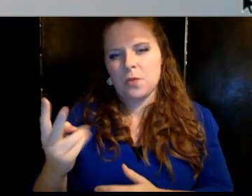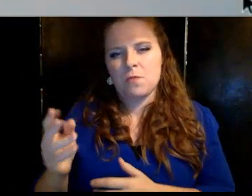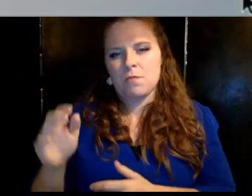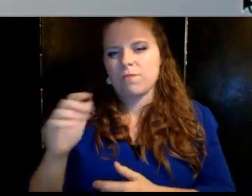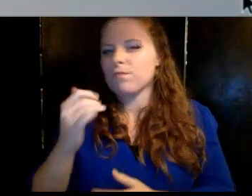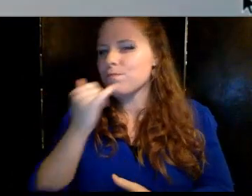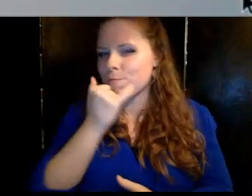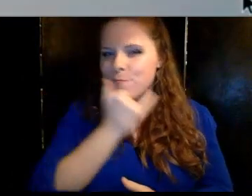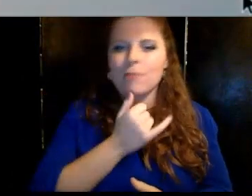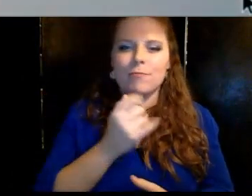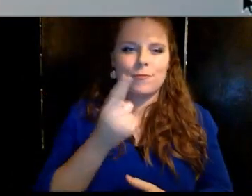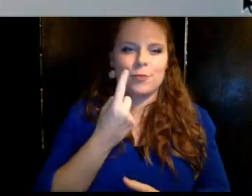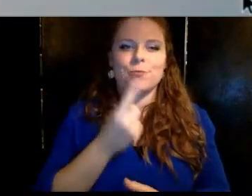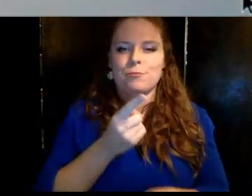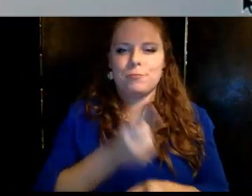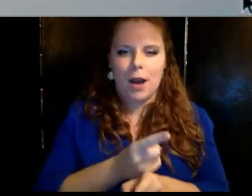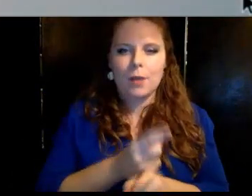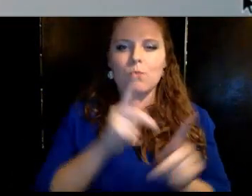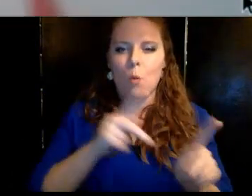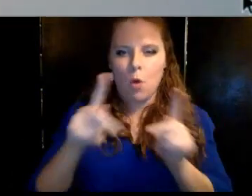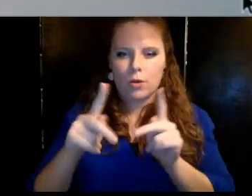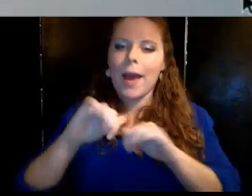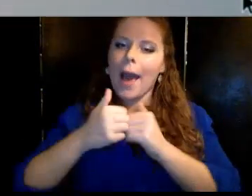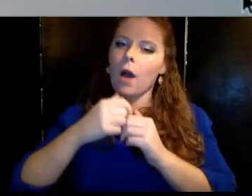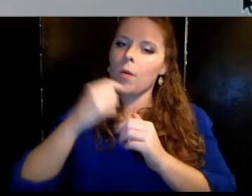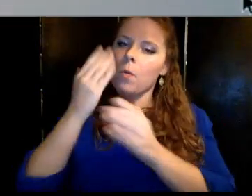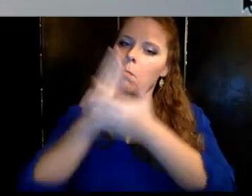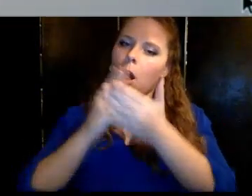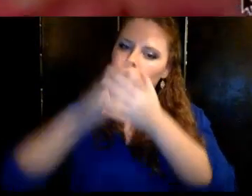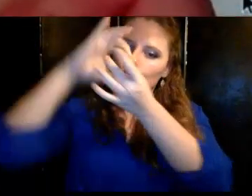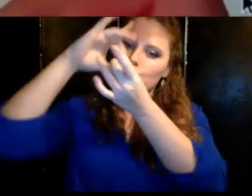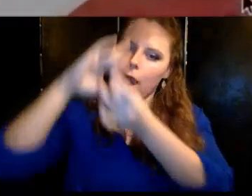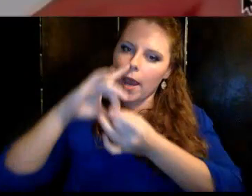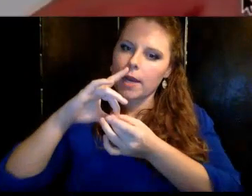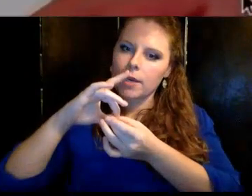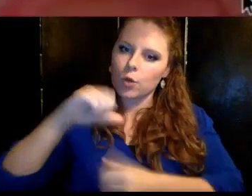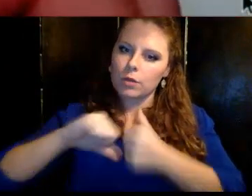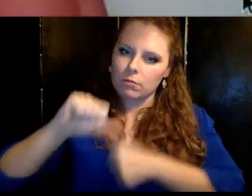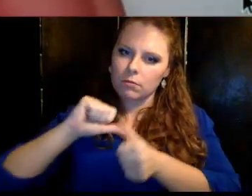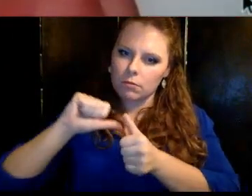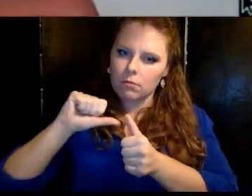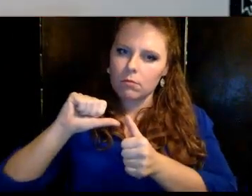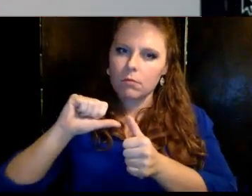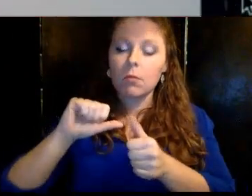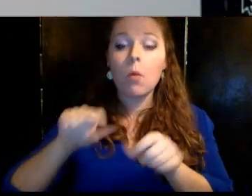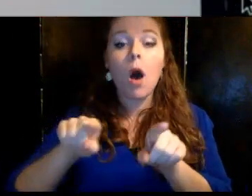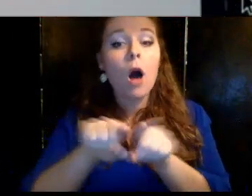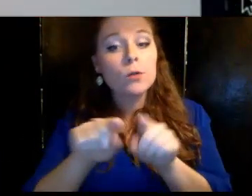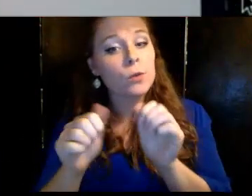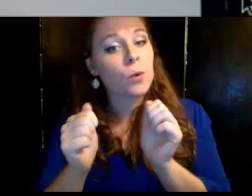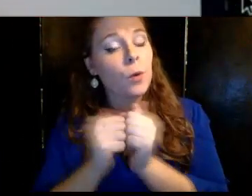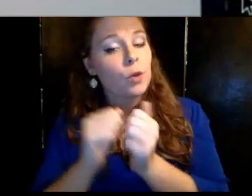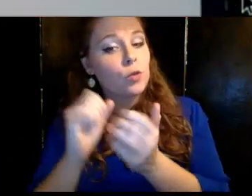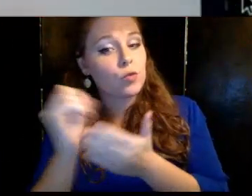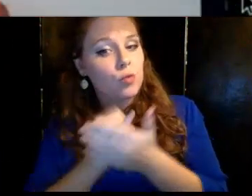are correct proportions. So how the parts of the face relate to the whole face. This also could be how the parts of your